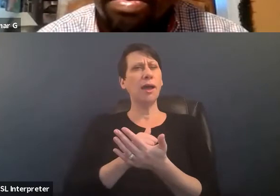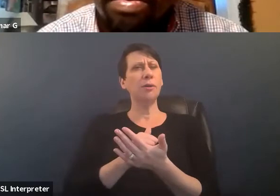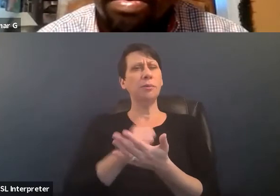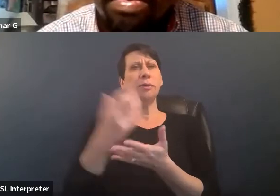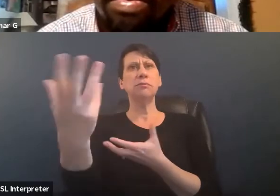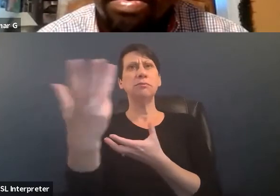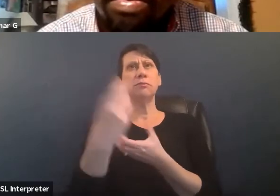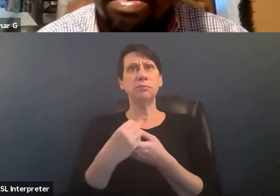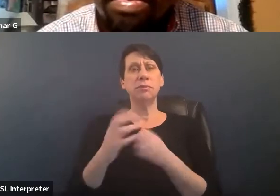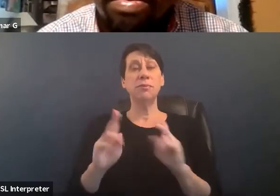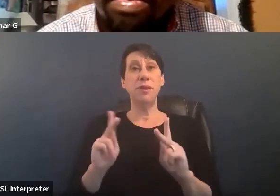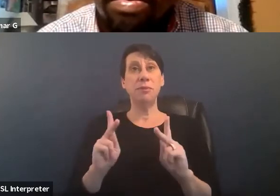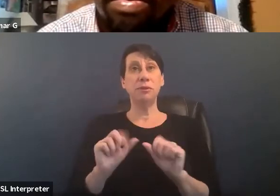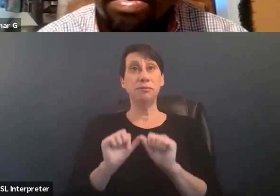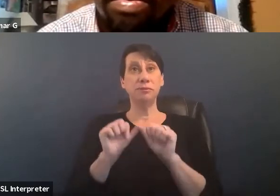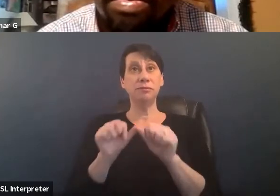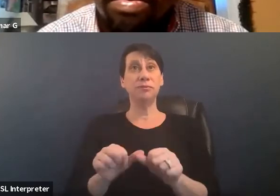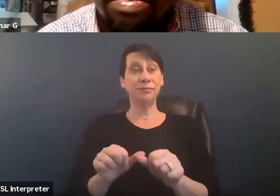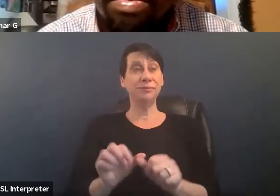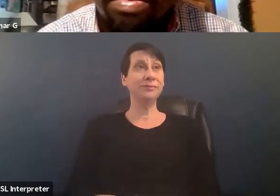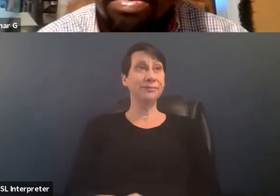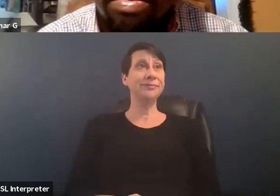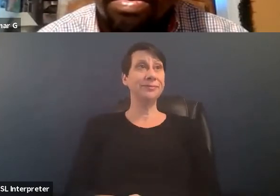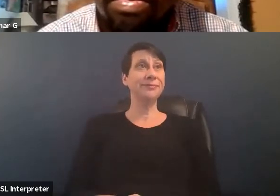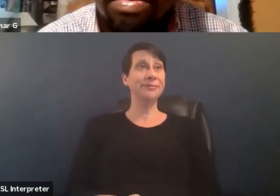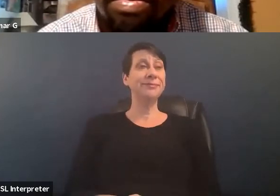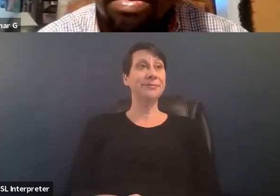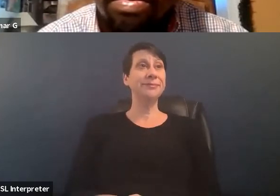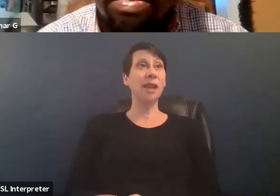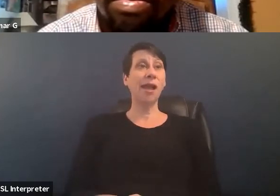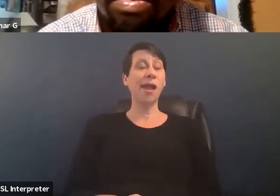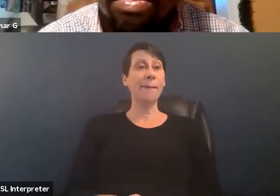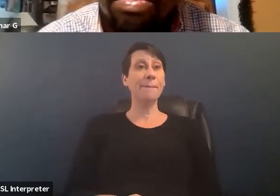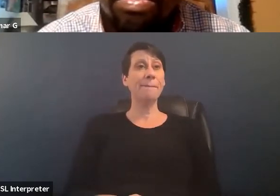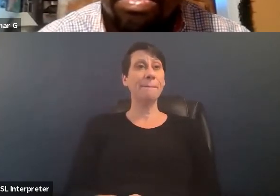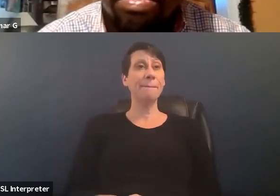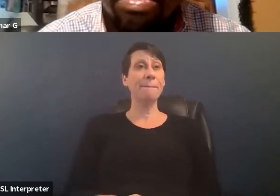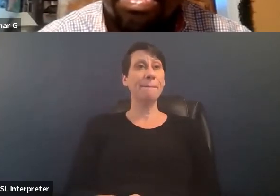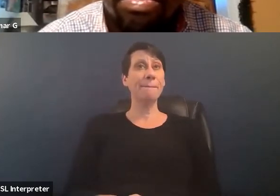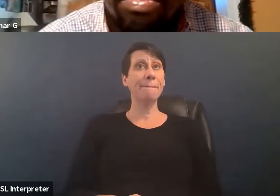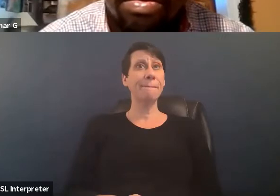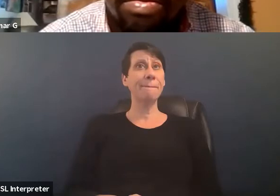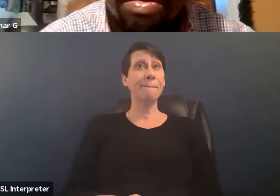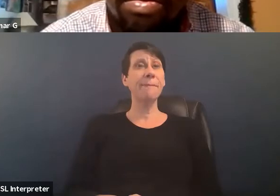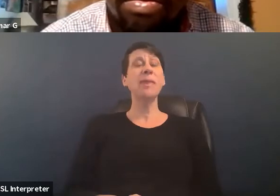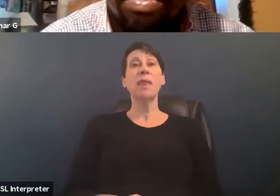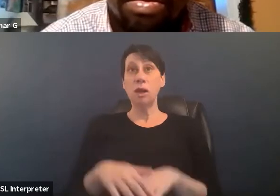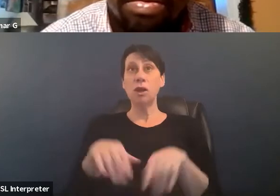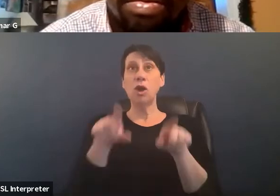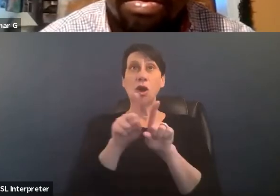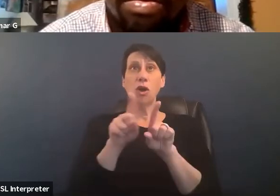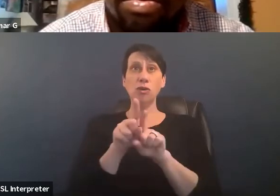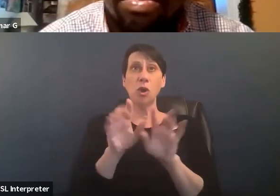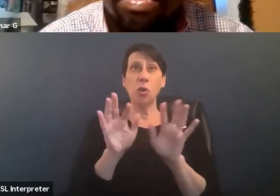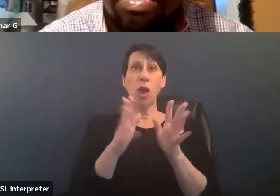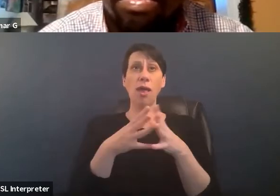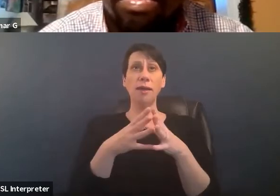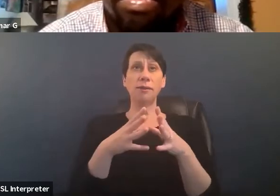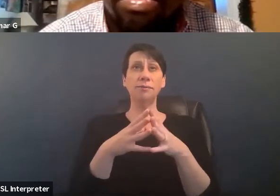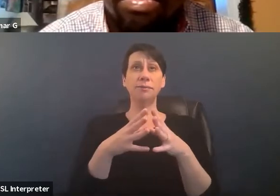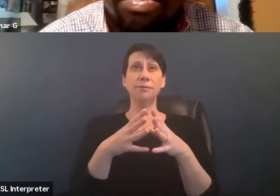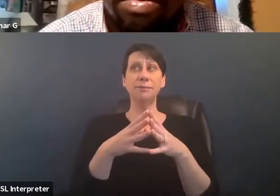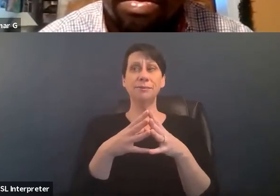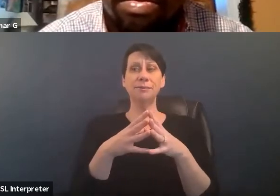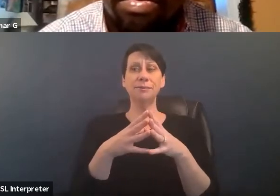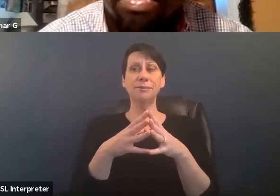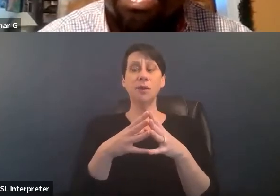new ways. And I think a lot of the pivot for us too has been a lot of